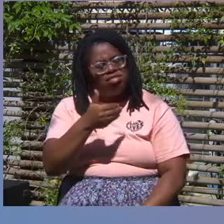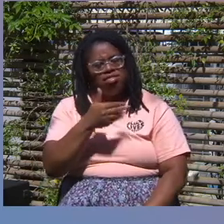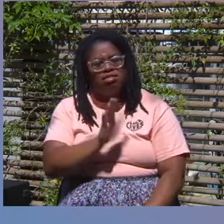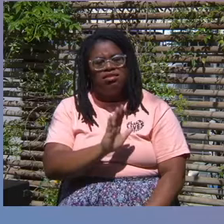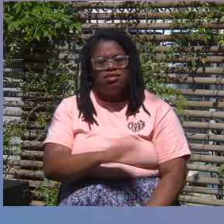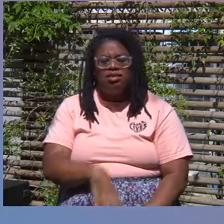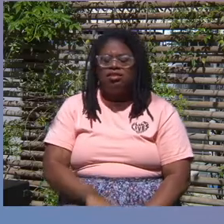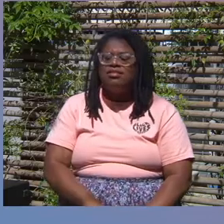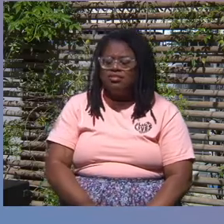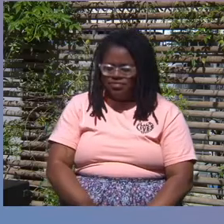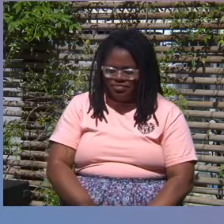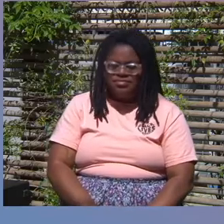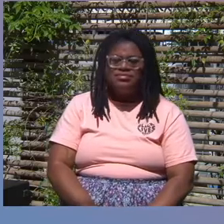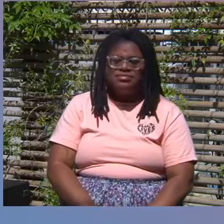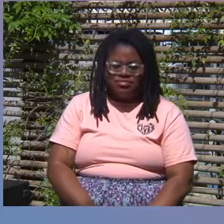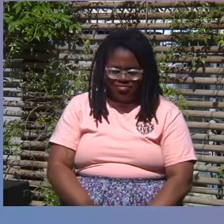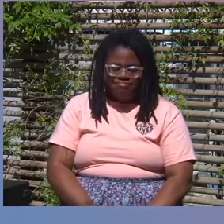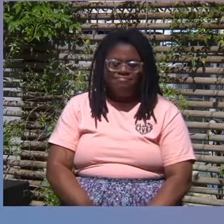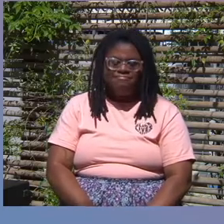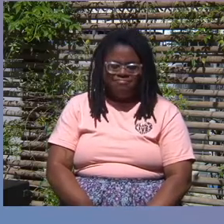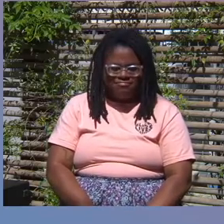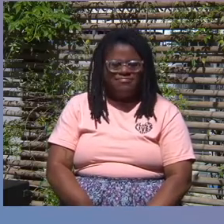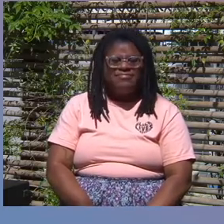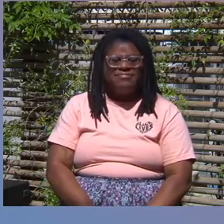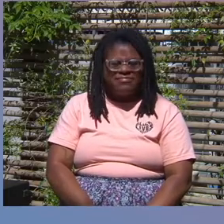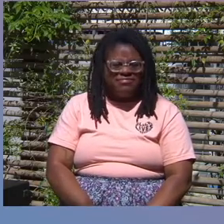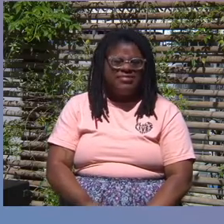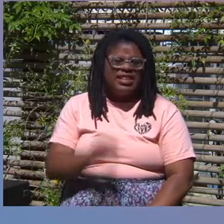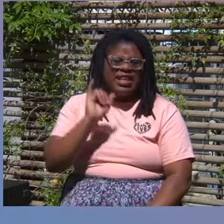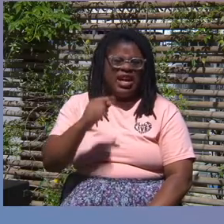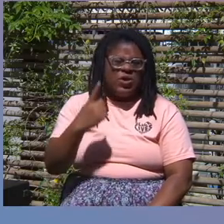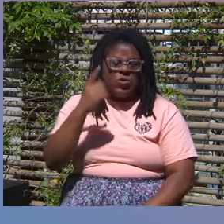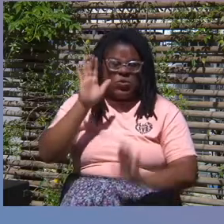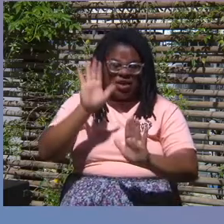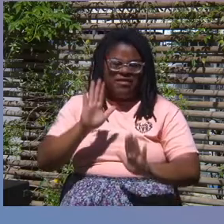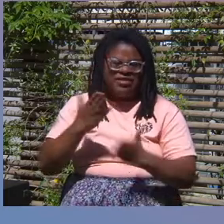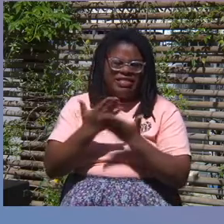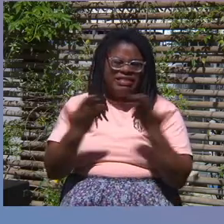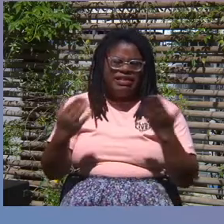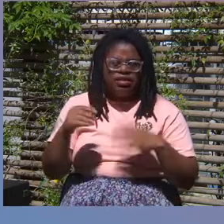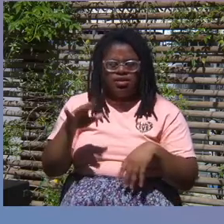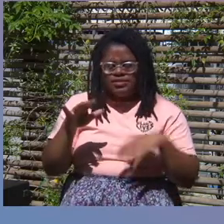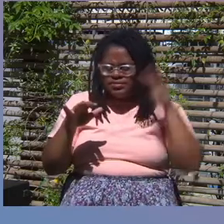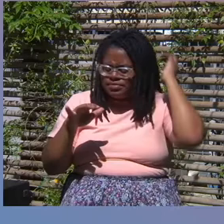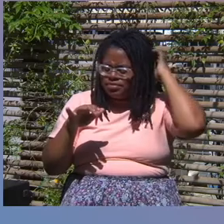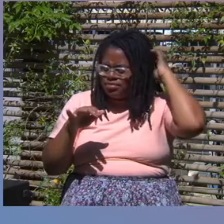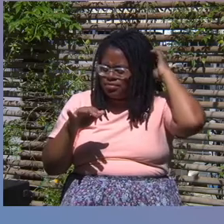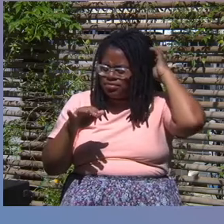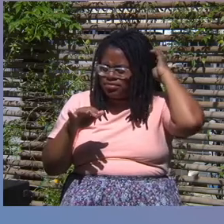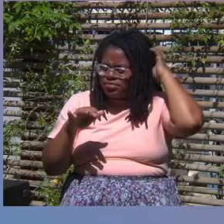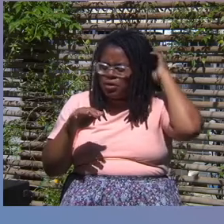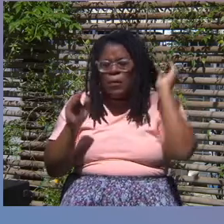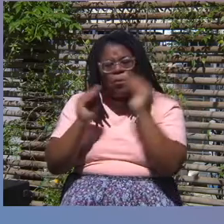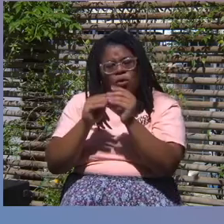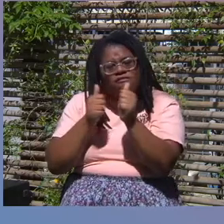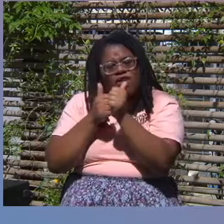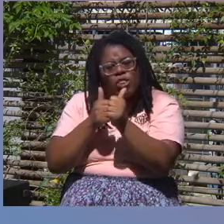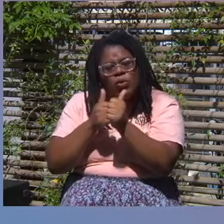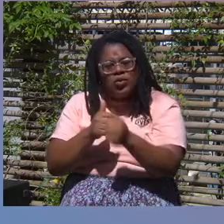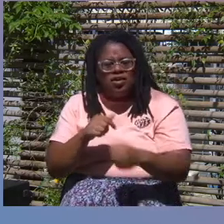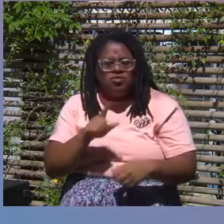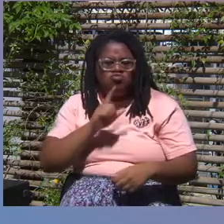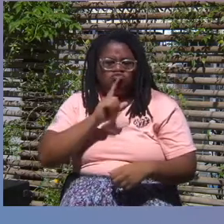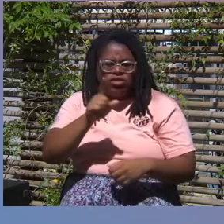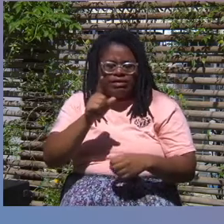thing. Come on now. That's do your word. Thing. I'm that's not hurting word. You. So it turned into a wonderful thing, and other studios started following and making it